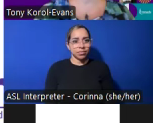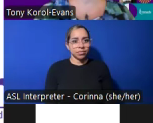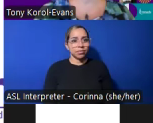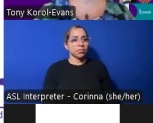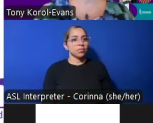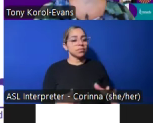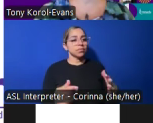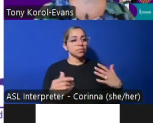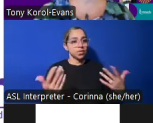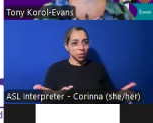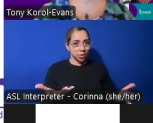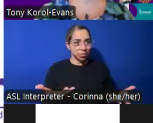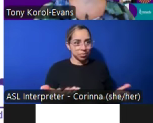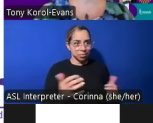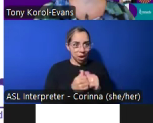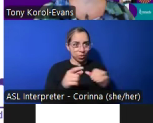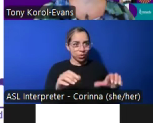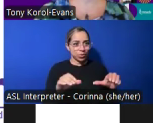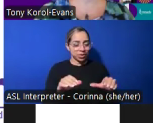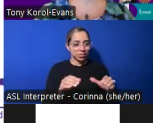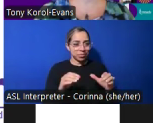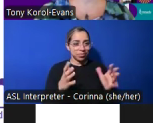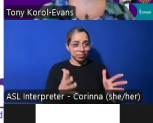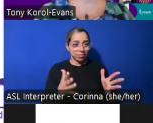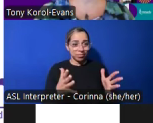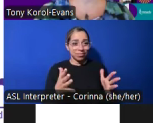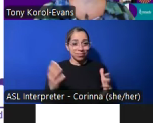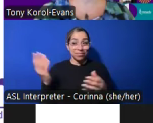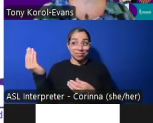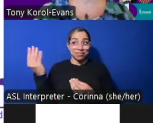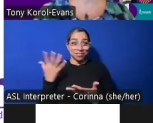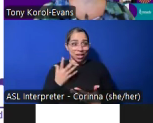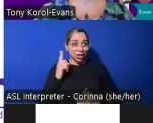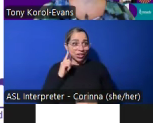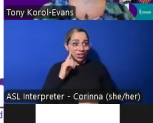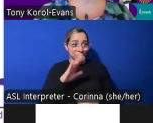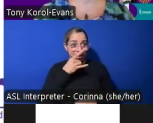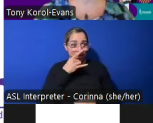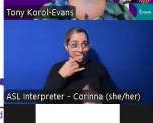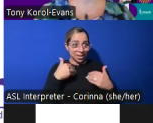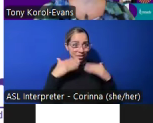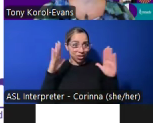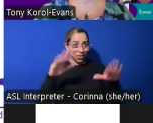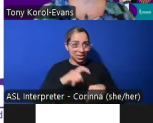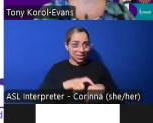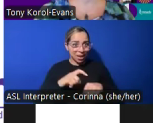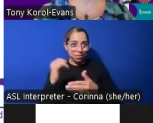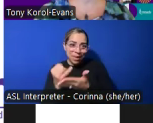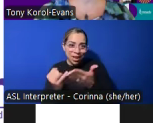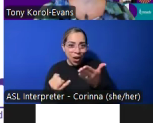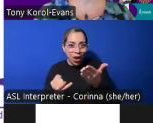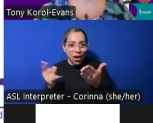So, how are you doing? I heard your kids are having a great time making art in the playroom. They didn't want me to go at